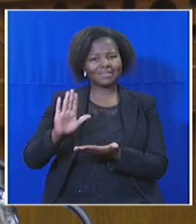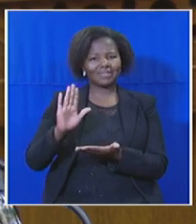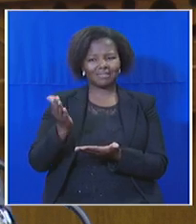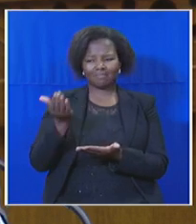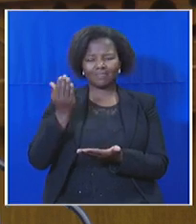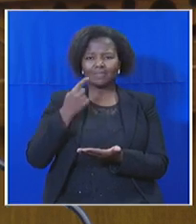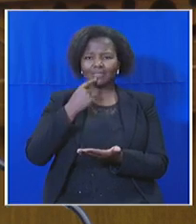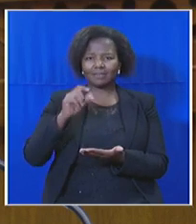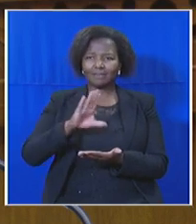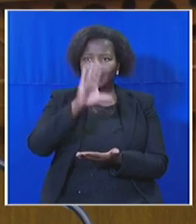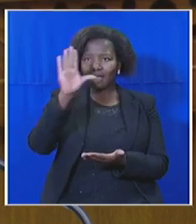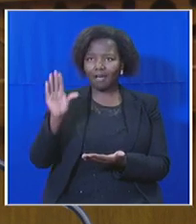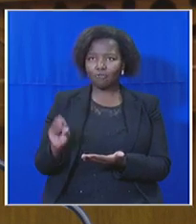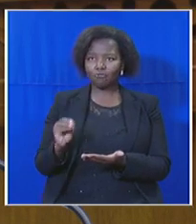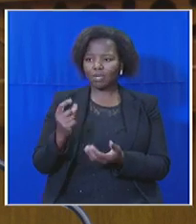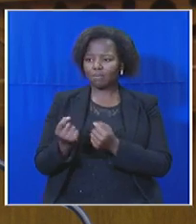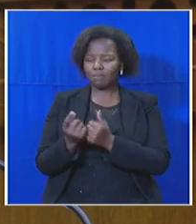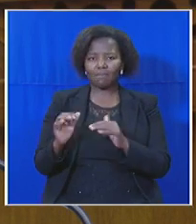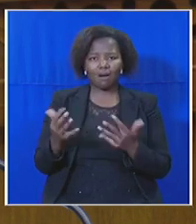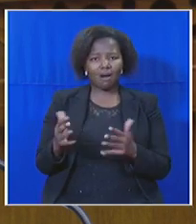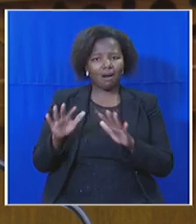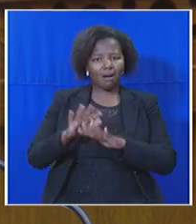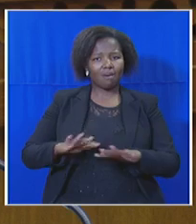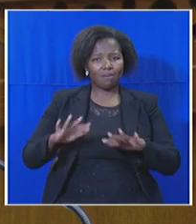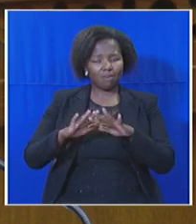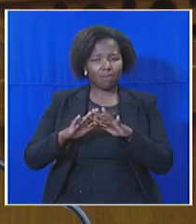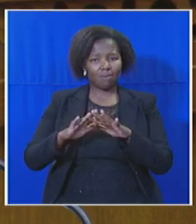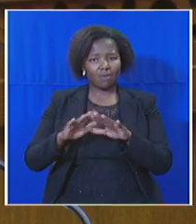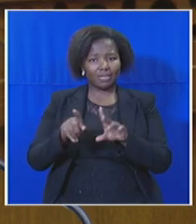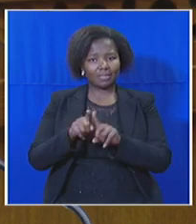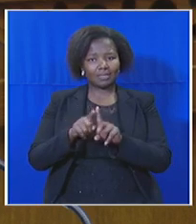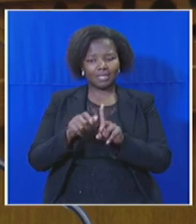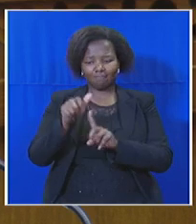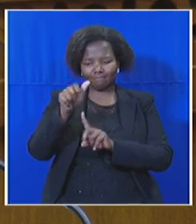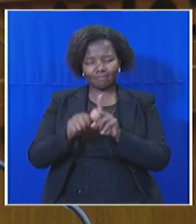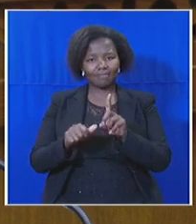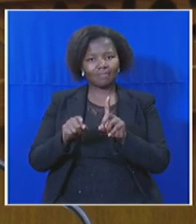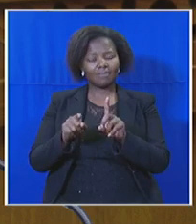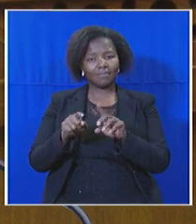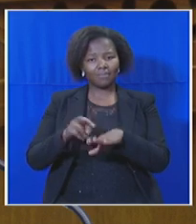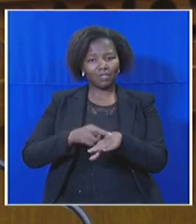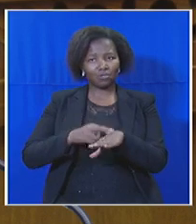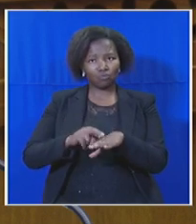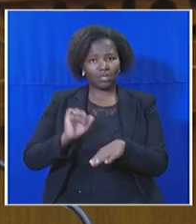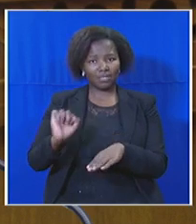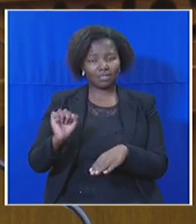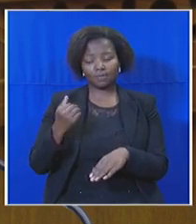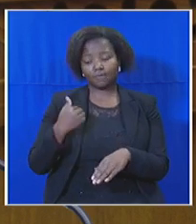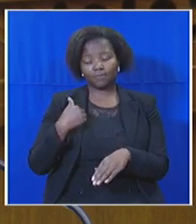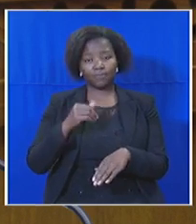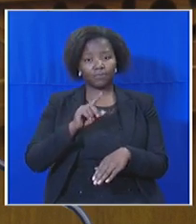Africa and Africans as outcasts of the human race. The democratic breakthrough of